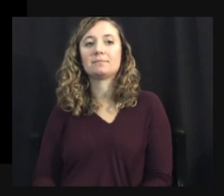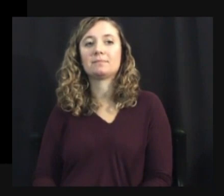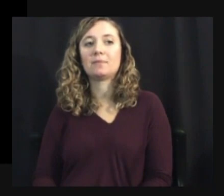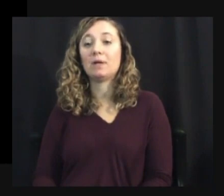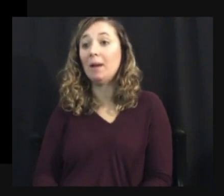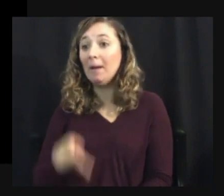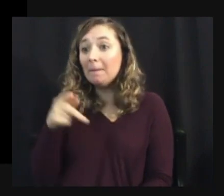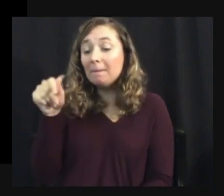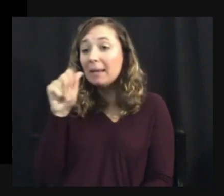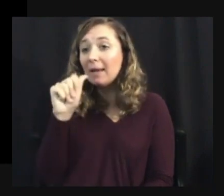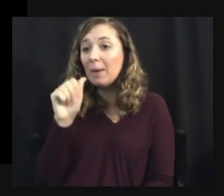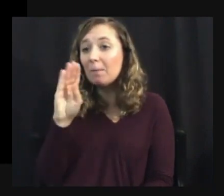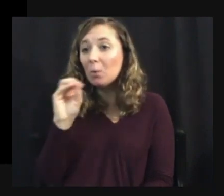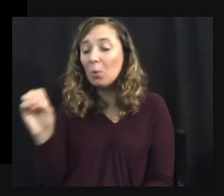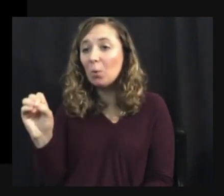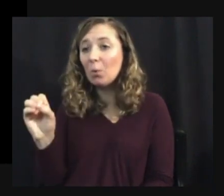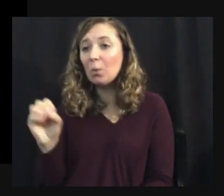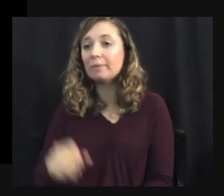Peekaboo!